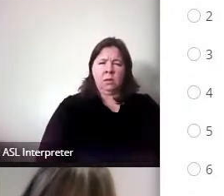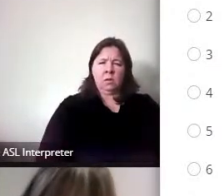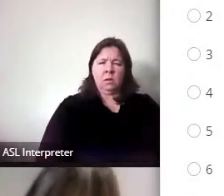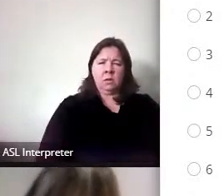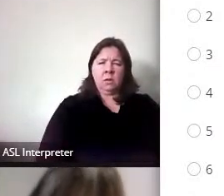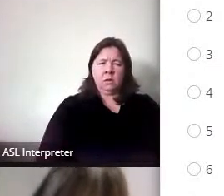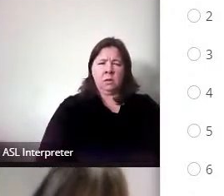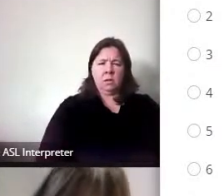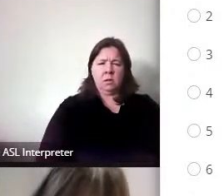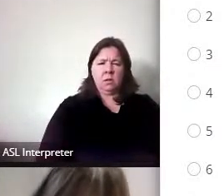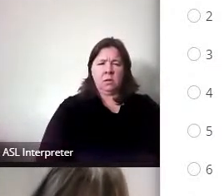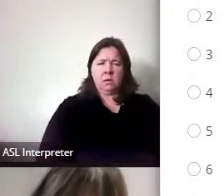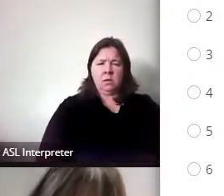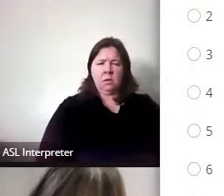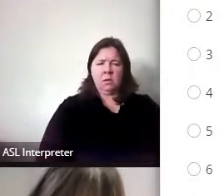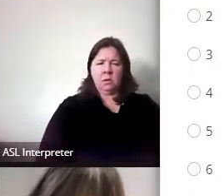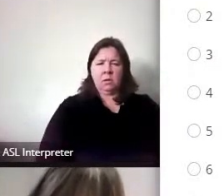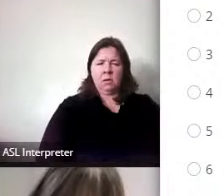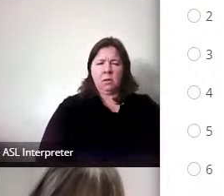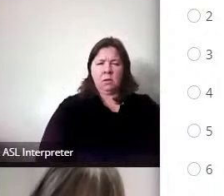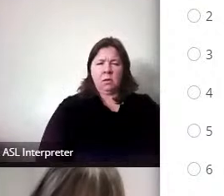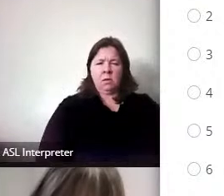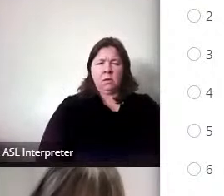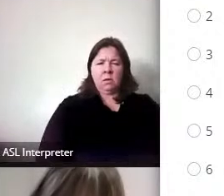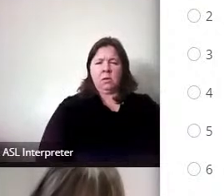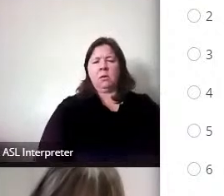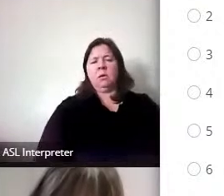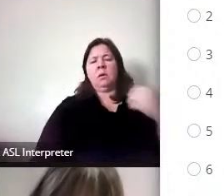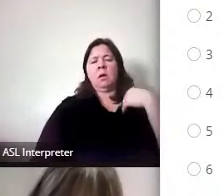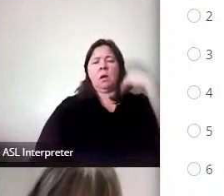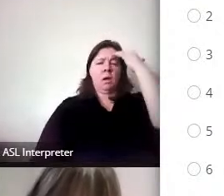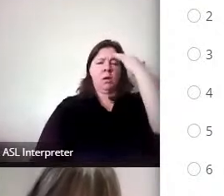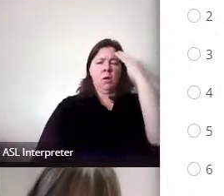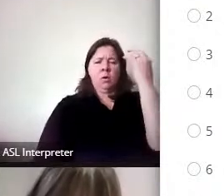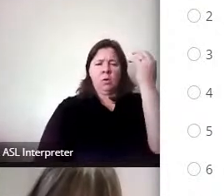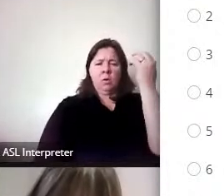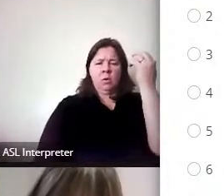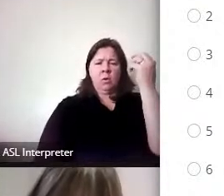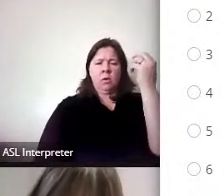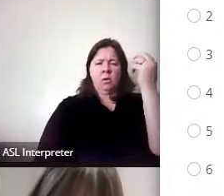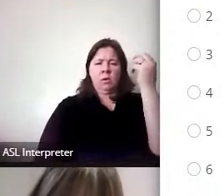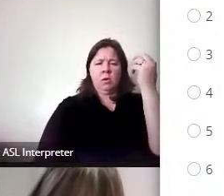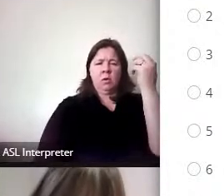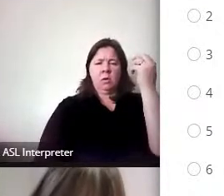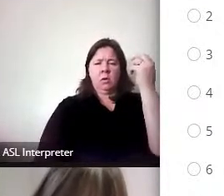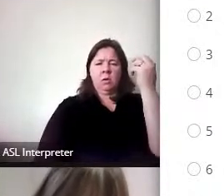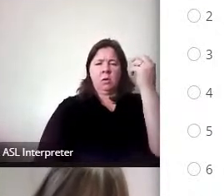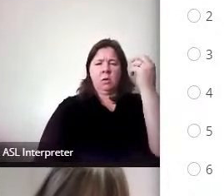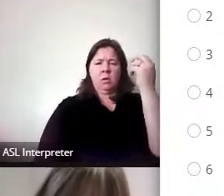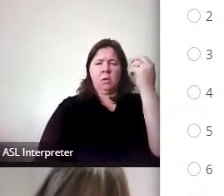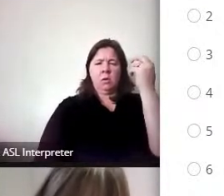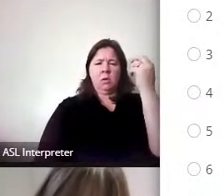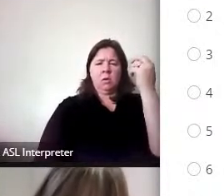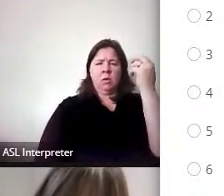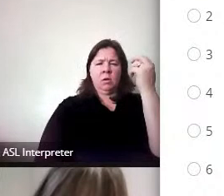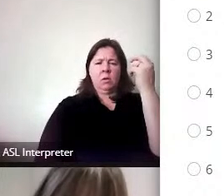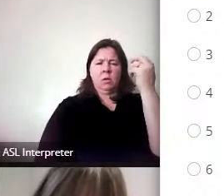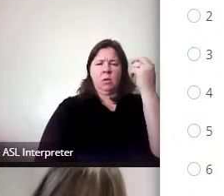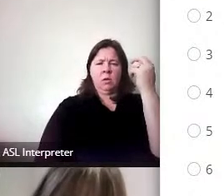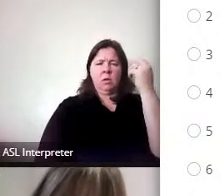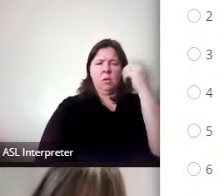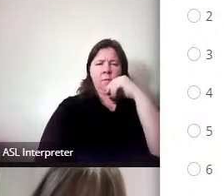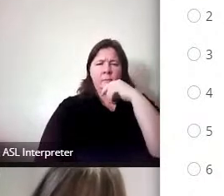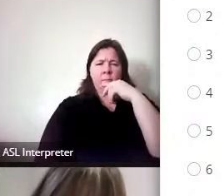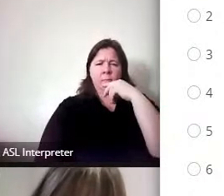webinars with you. I know that we've got teams from all over, and sometimes the internet connections, or that people don't